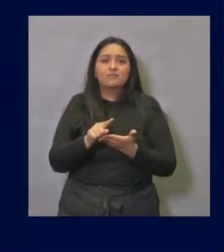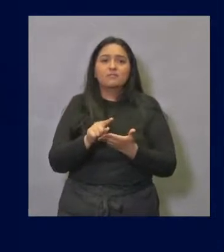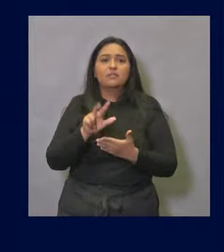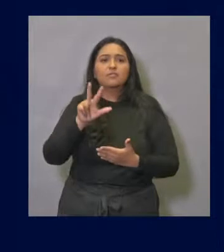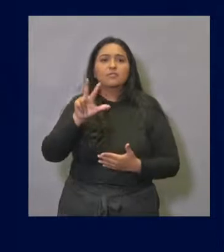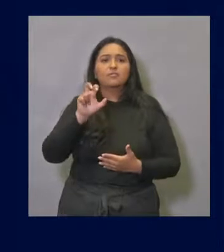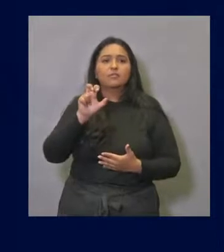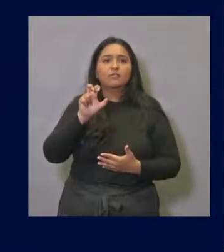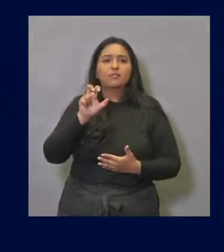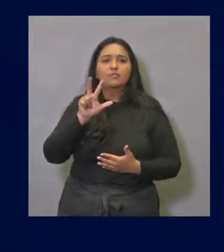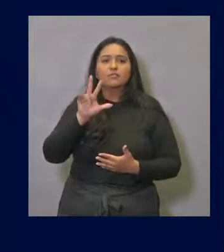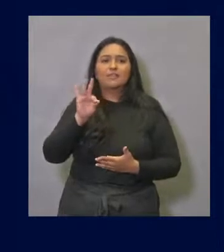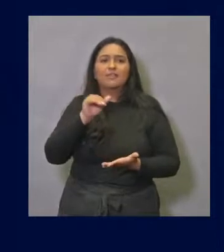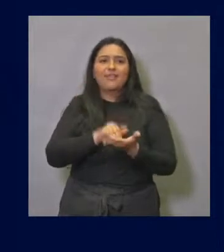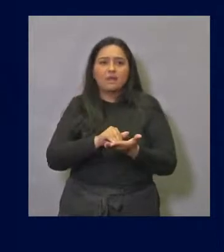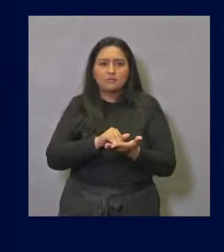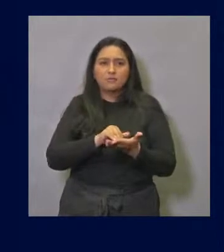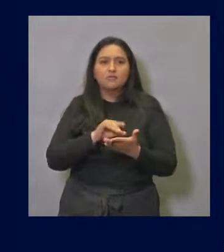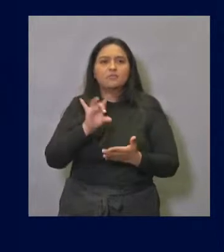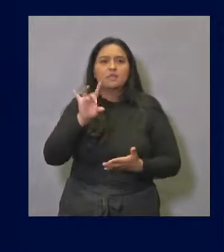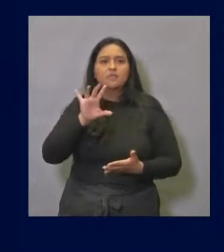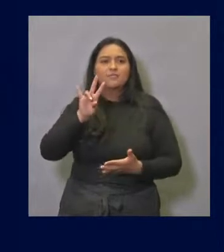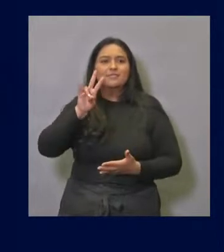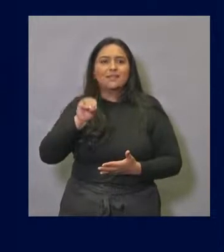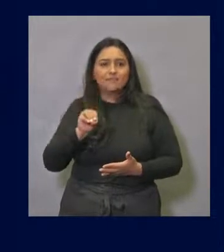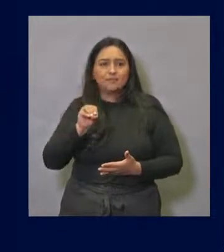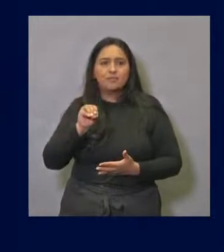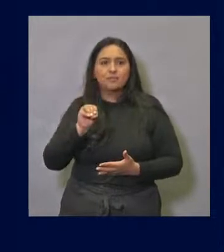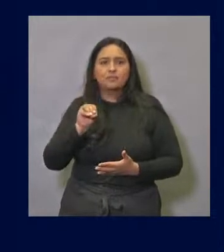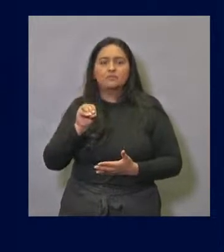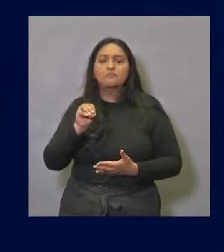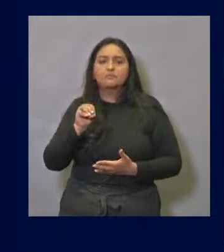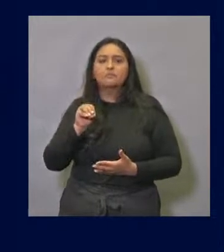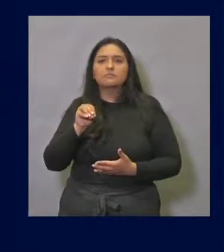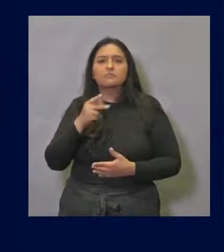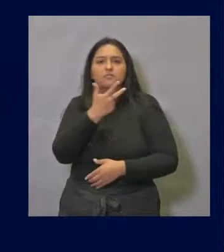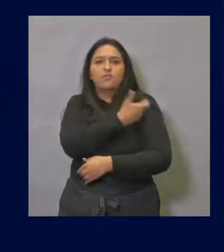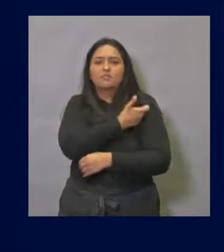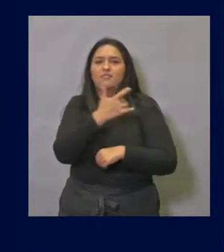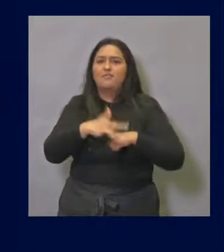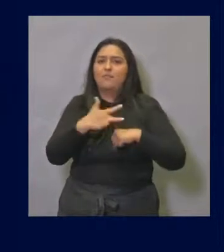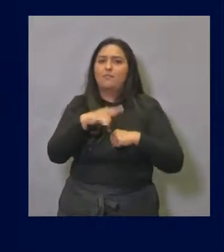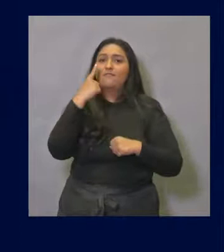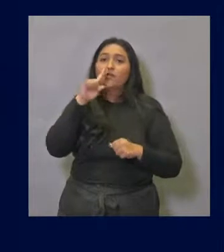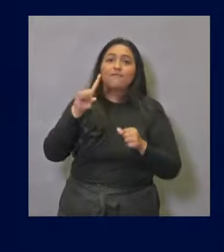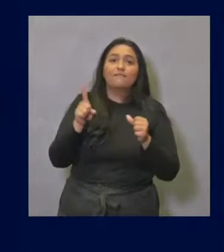139,870 doses that are available for first vaccination appointments and